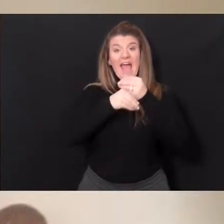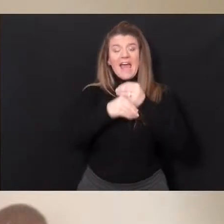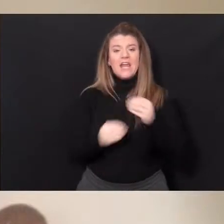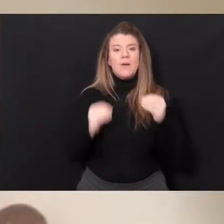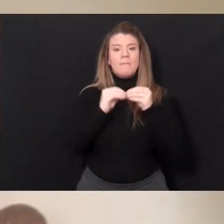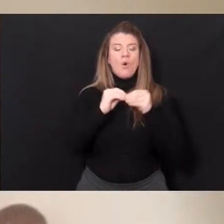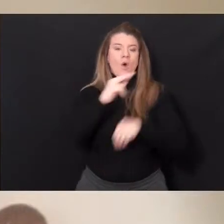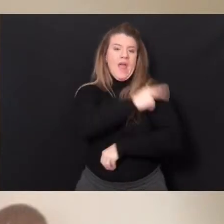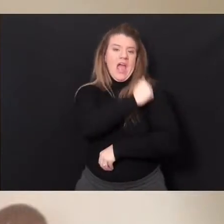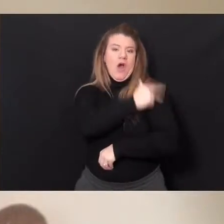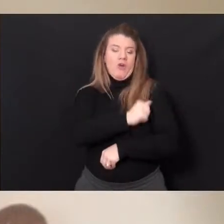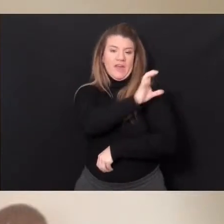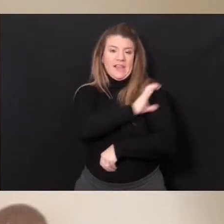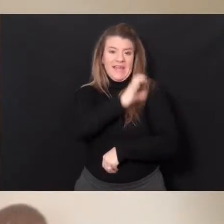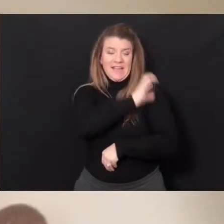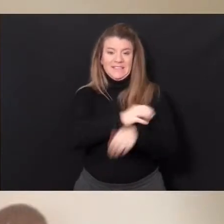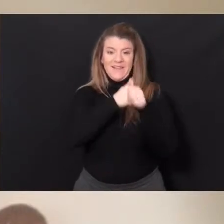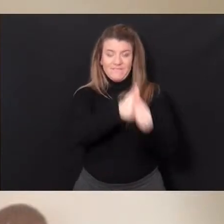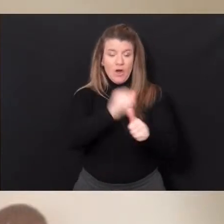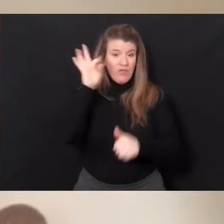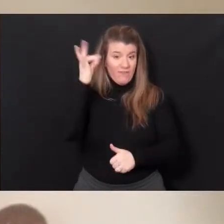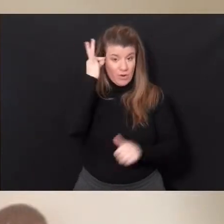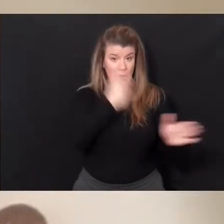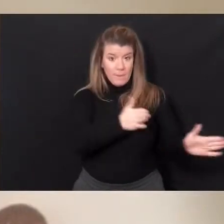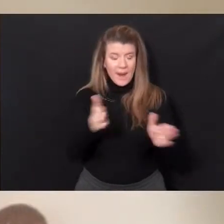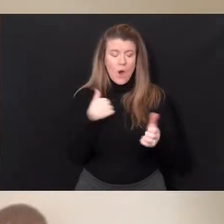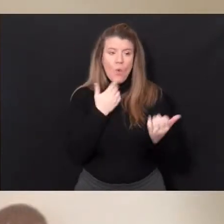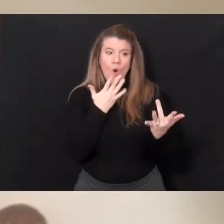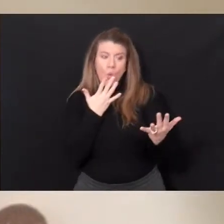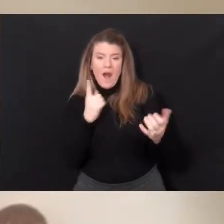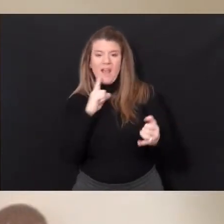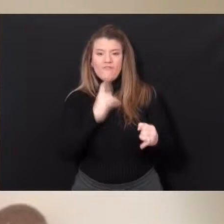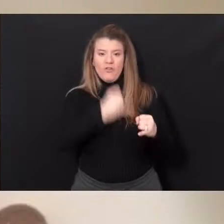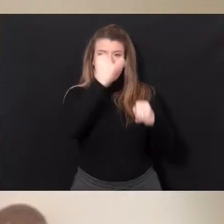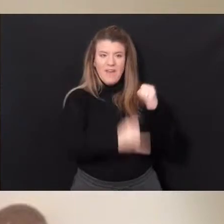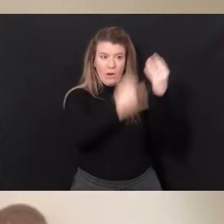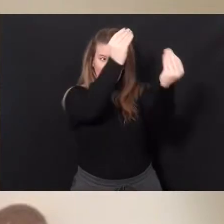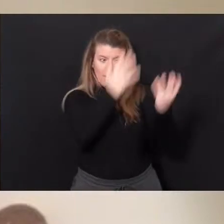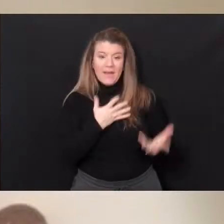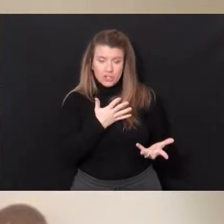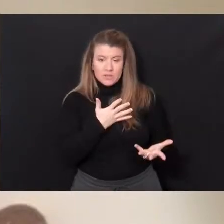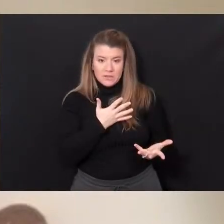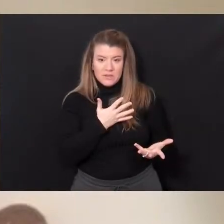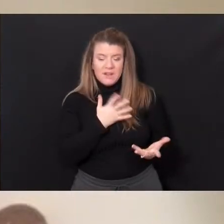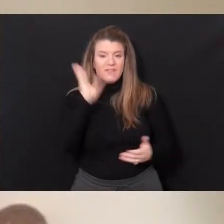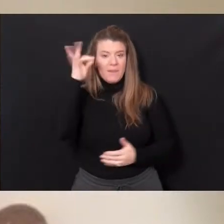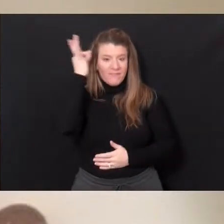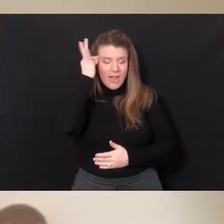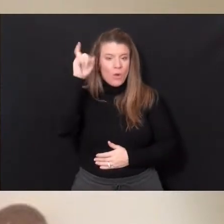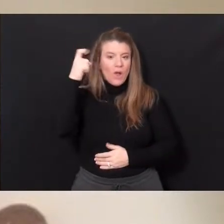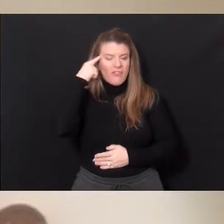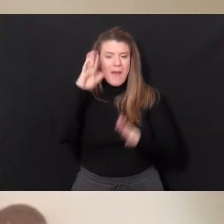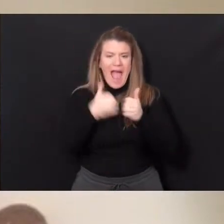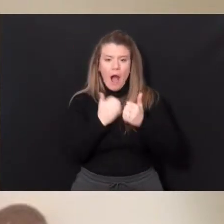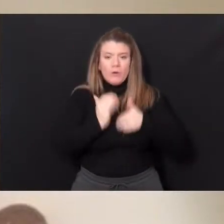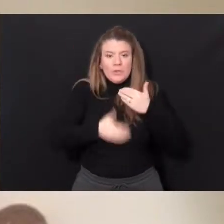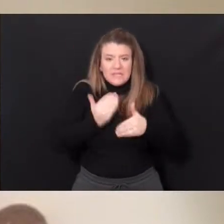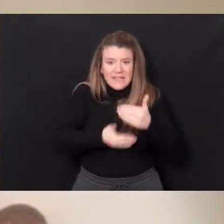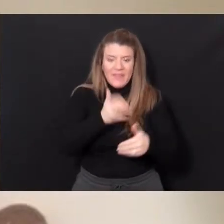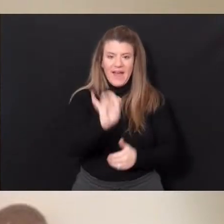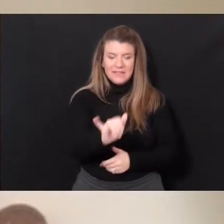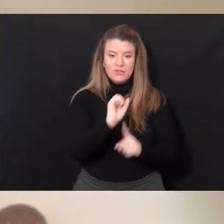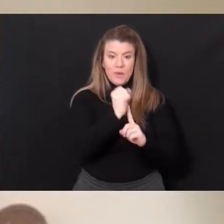clinics under the federal plan. We're waiting for final information from the federal government on that.